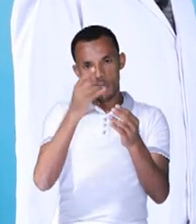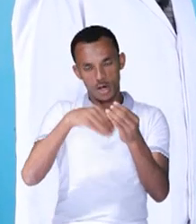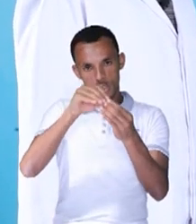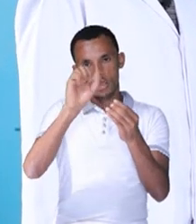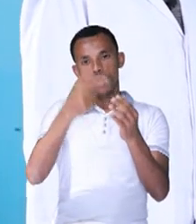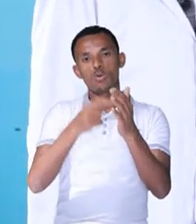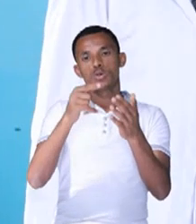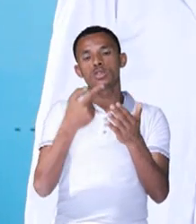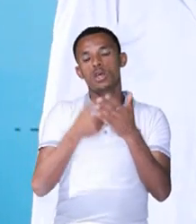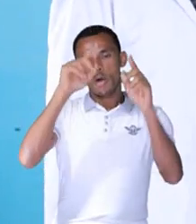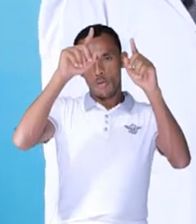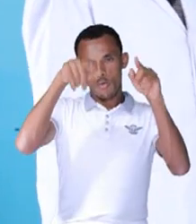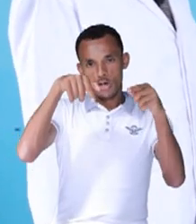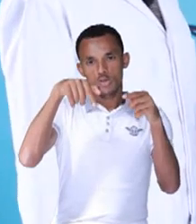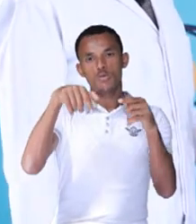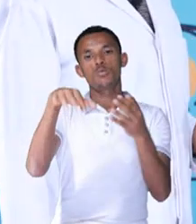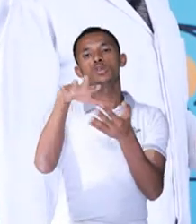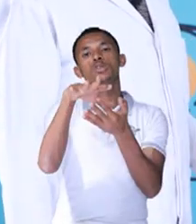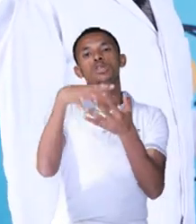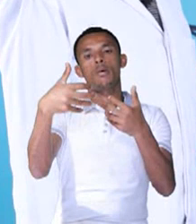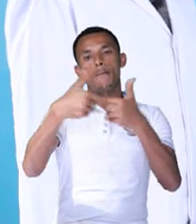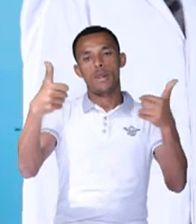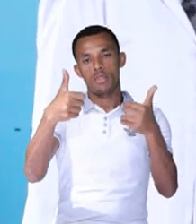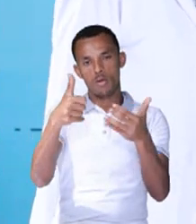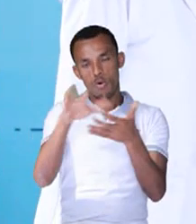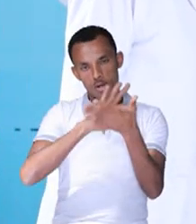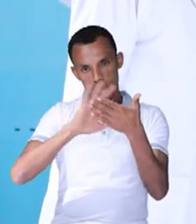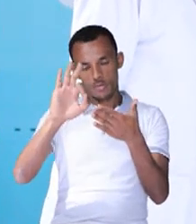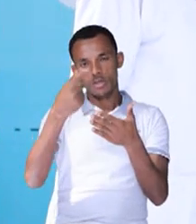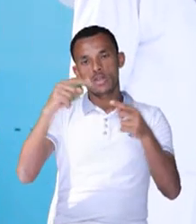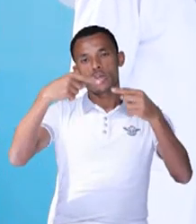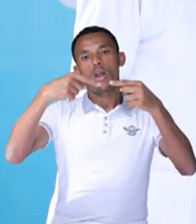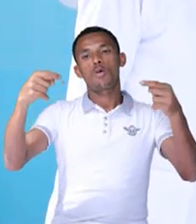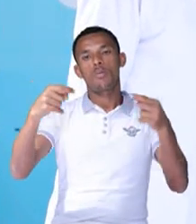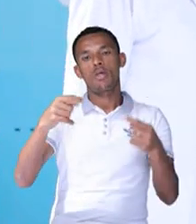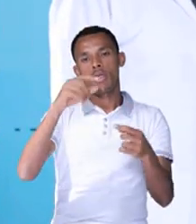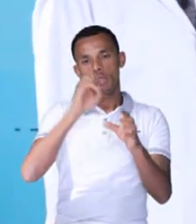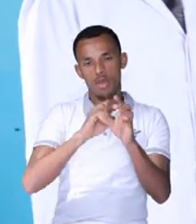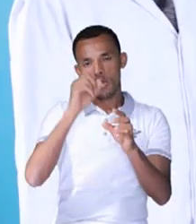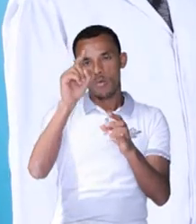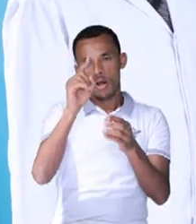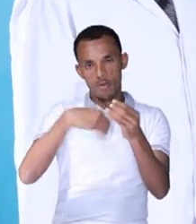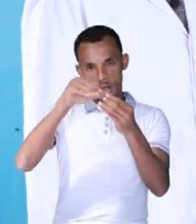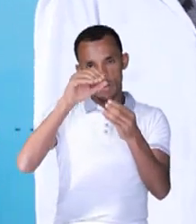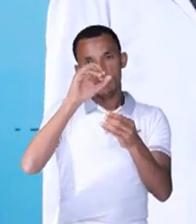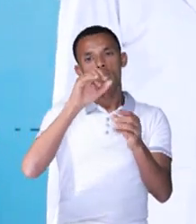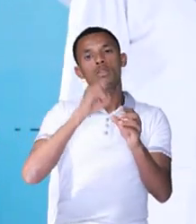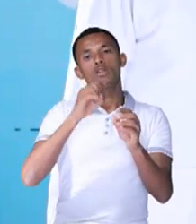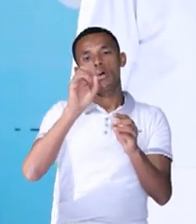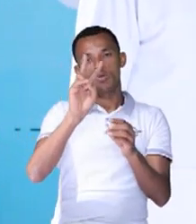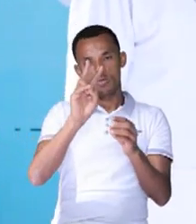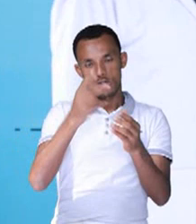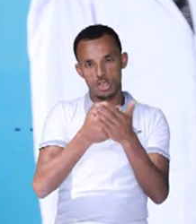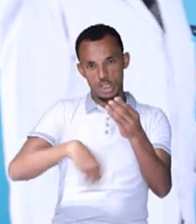of the modulus of the separate complex numbers. And the argument, theta 1 plus theta 2, it is the sum of